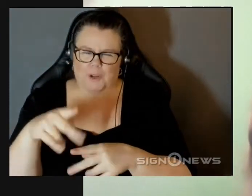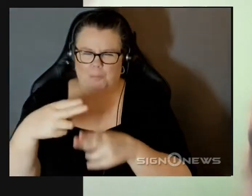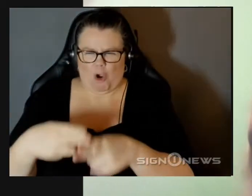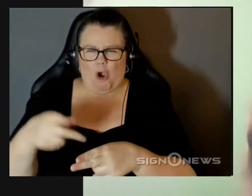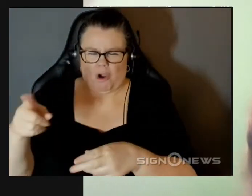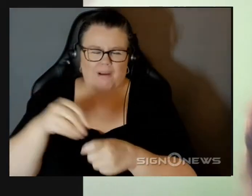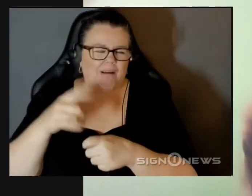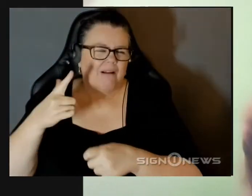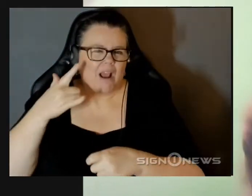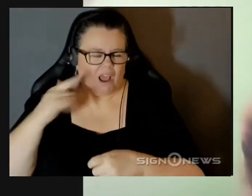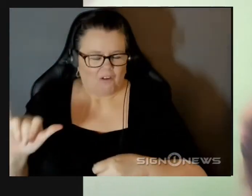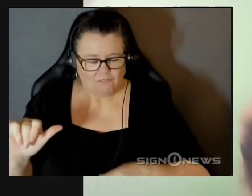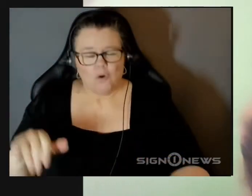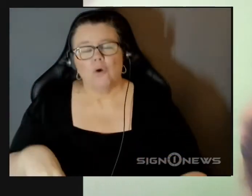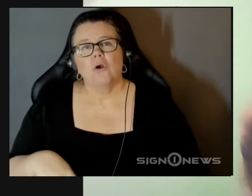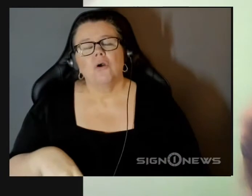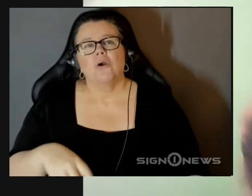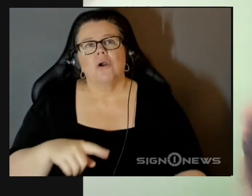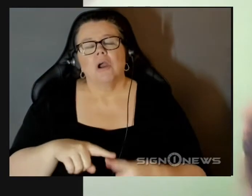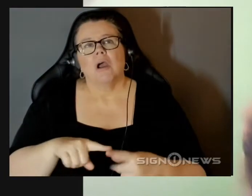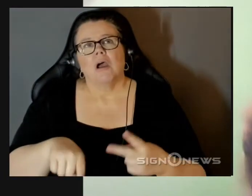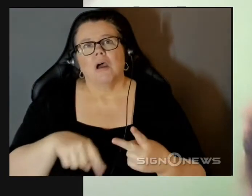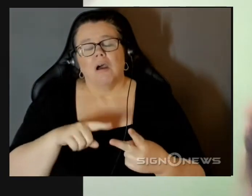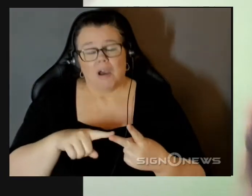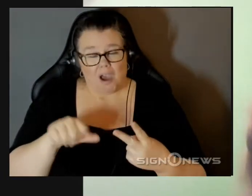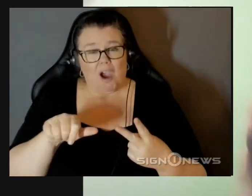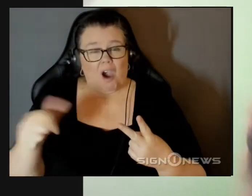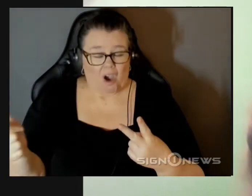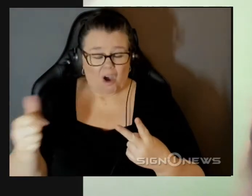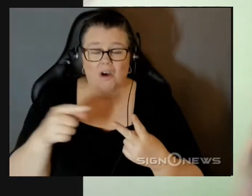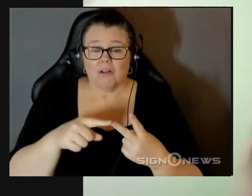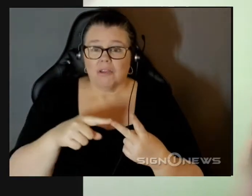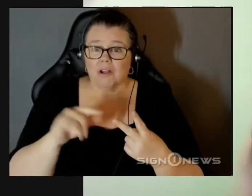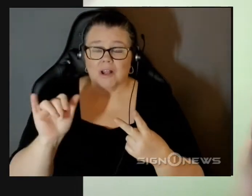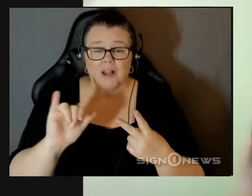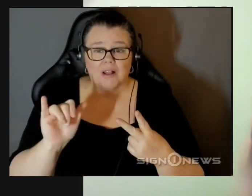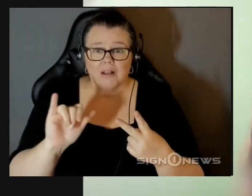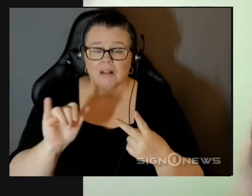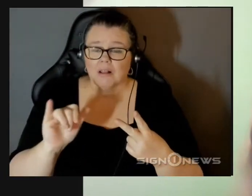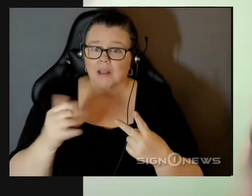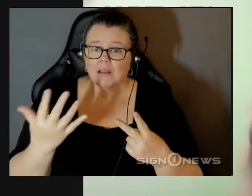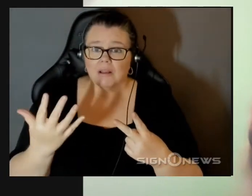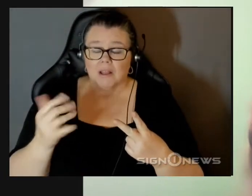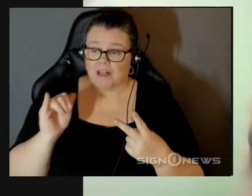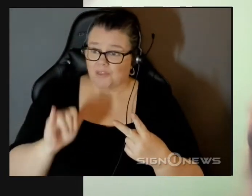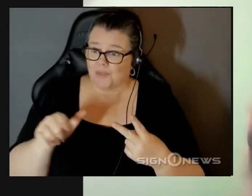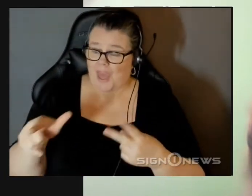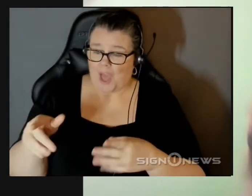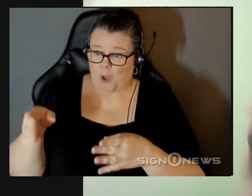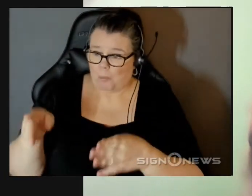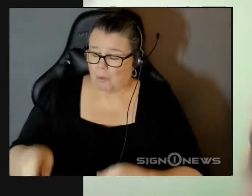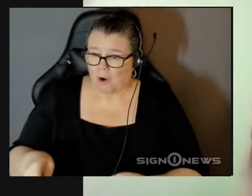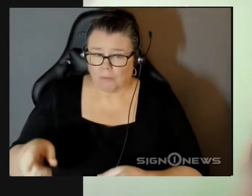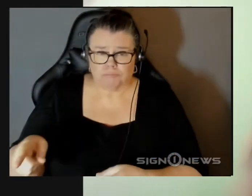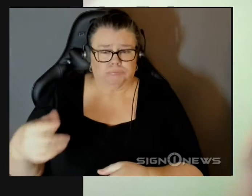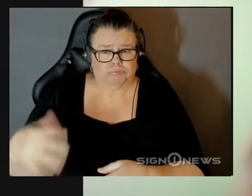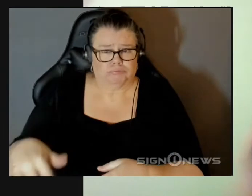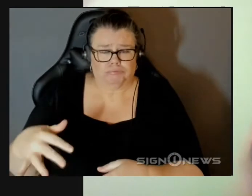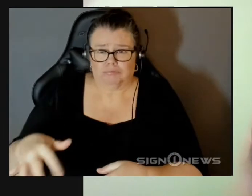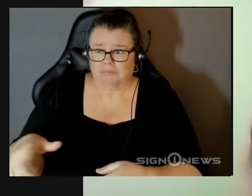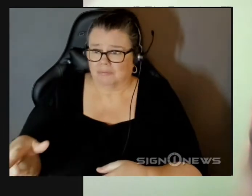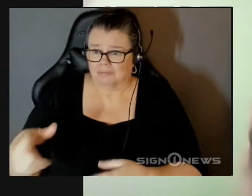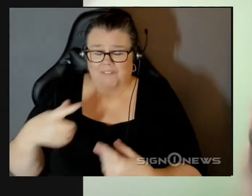the other thing that really highlights for me is somebody with so many different kinds of resources, so, so much